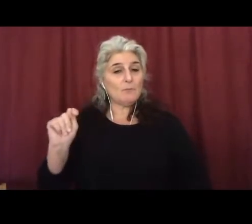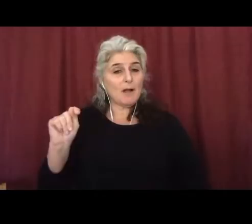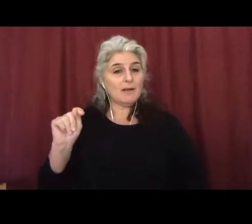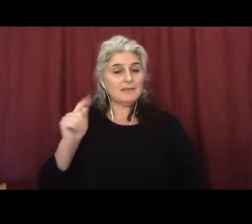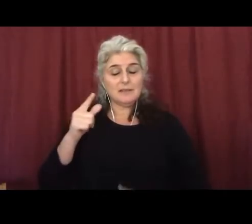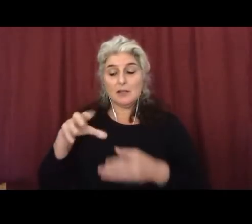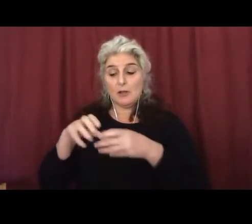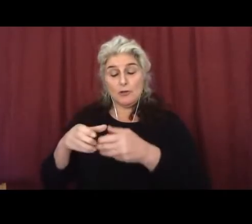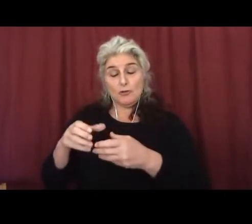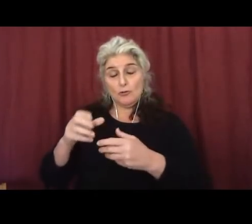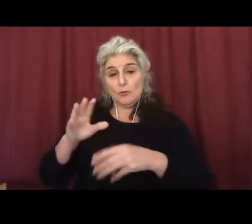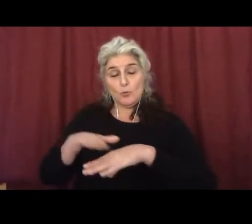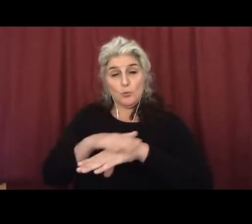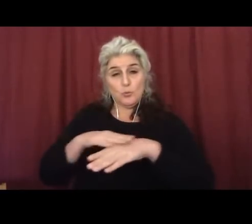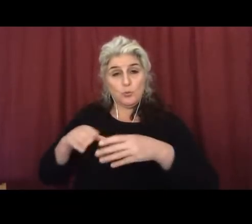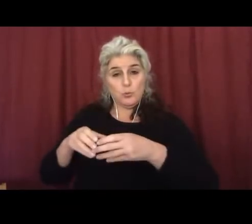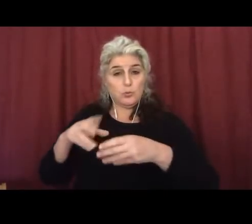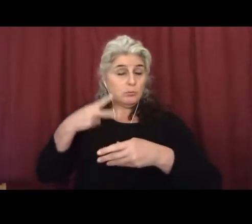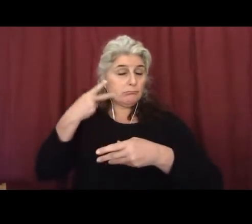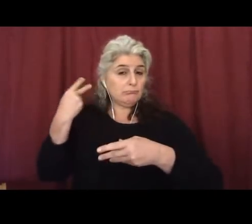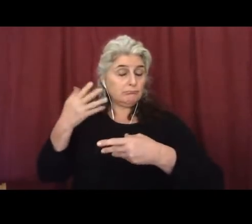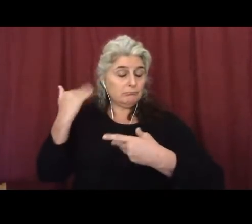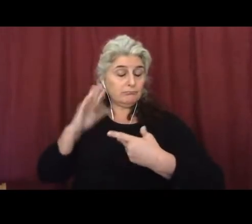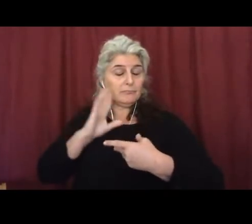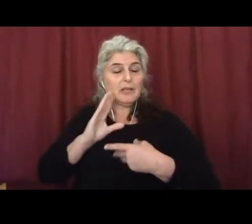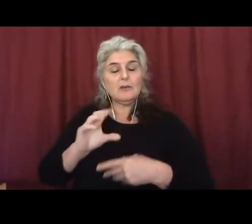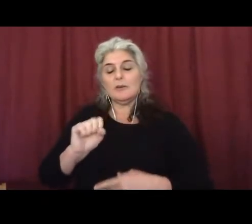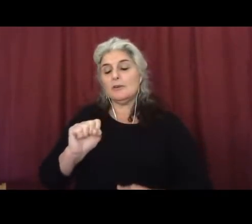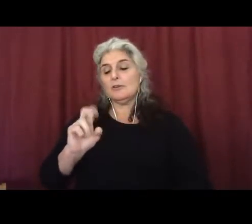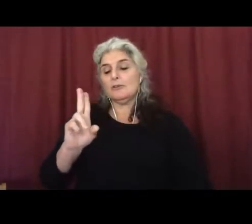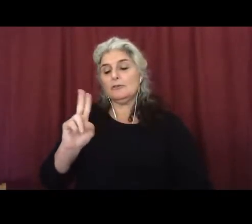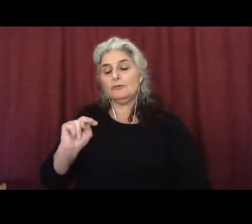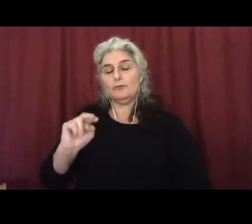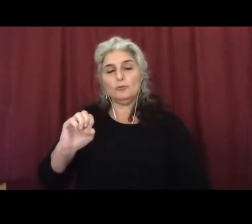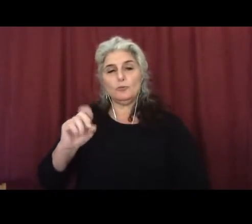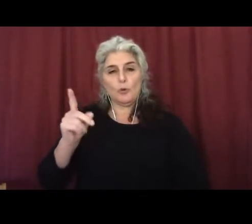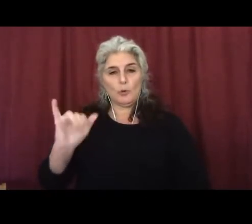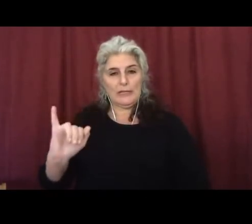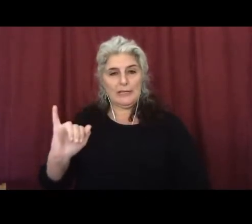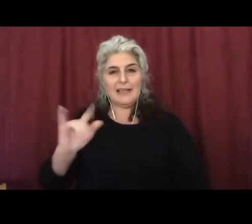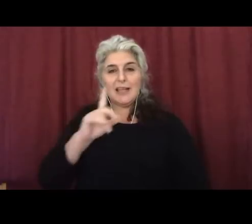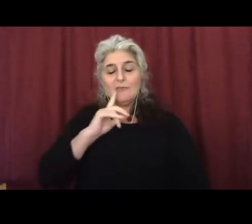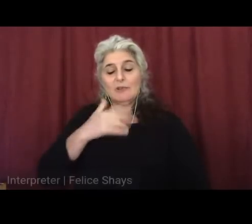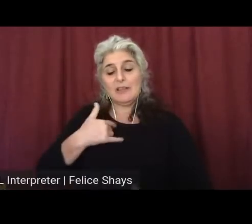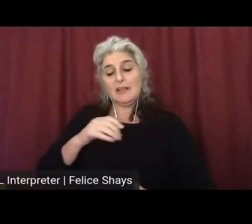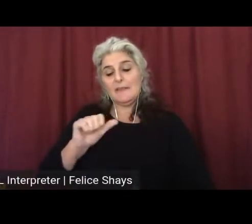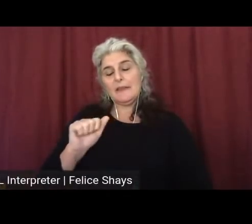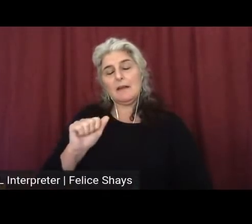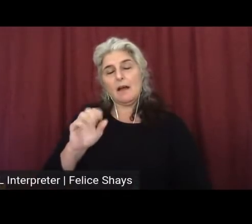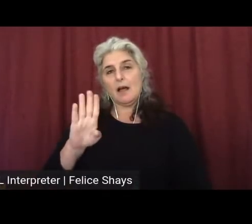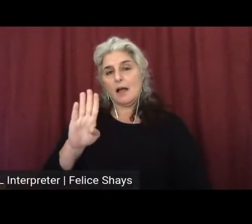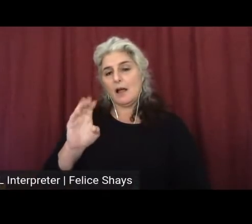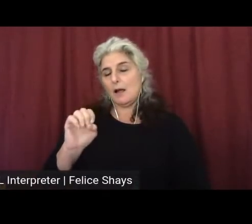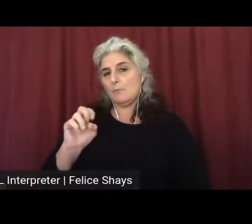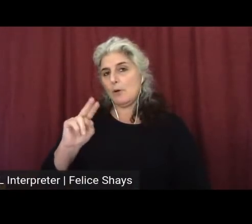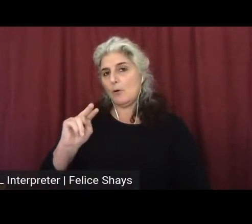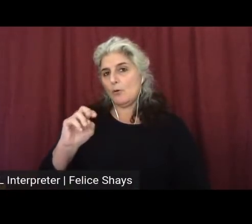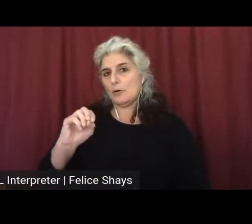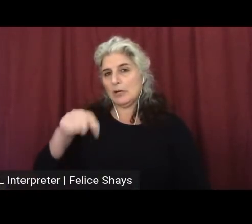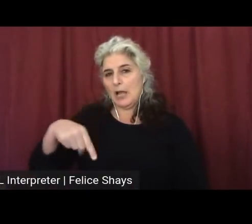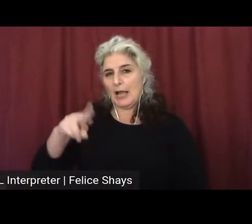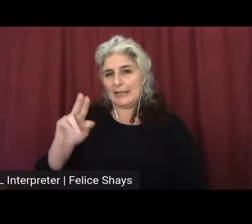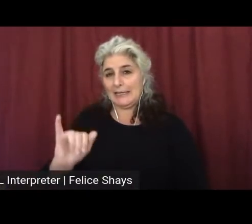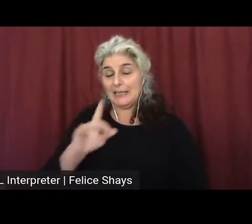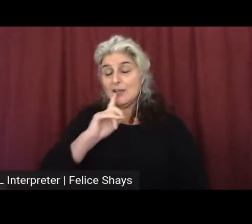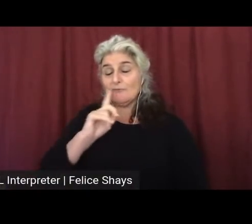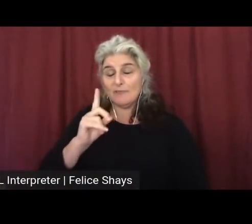in this region was the Sokoki, which is an Abenaki tribe. And I'm proud to say that the Abenaki have been coming back in